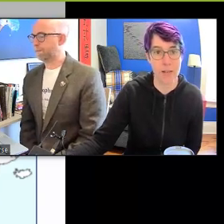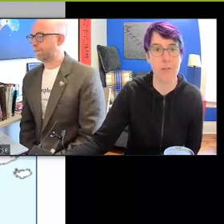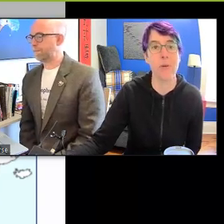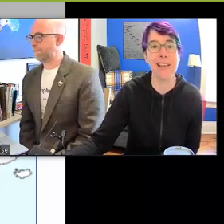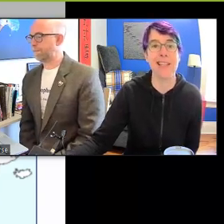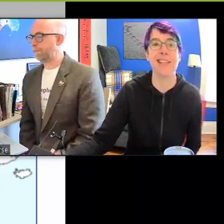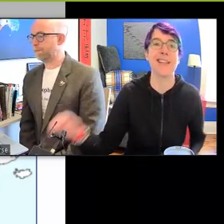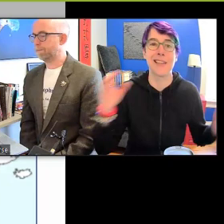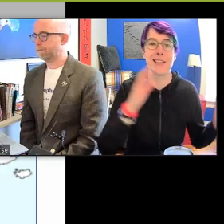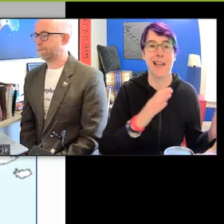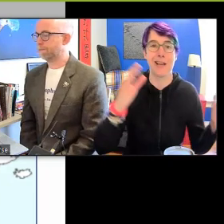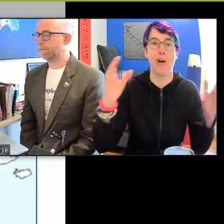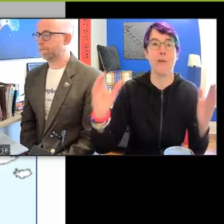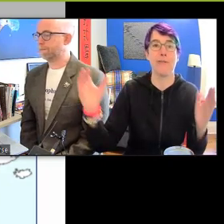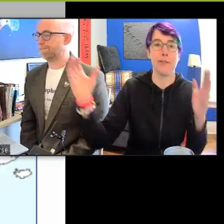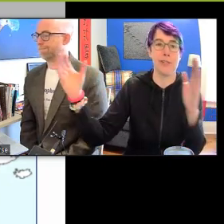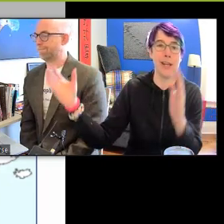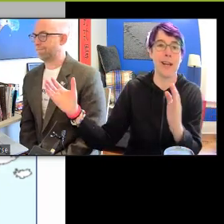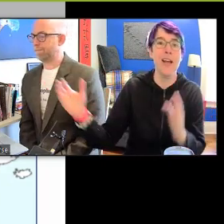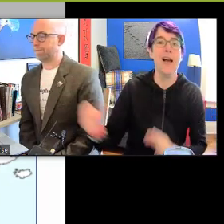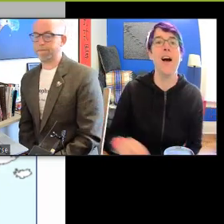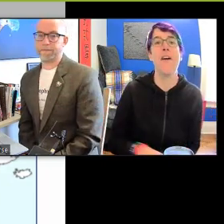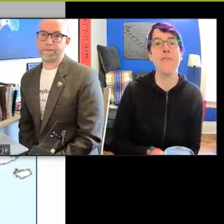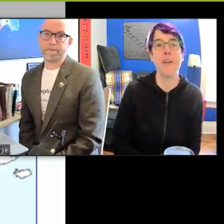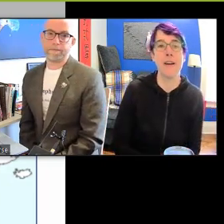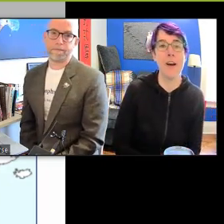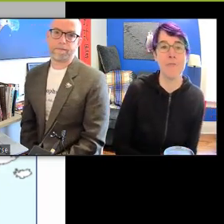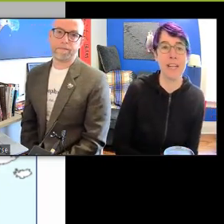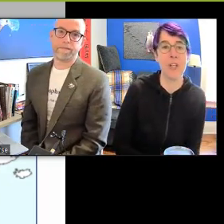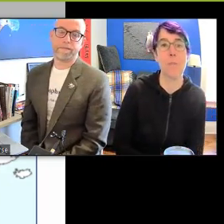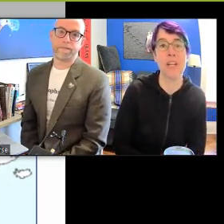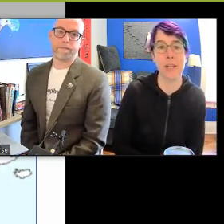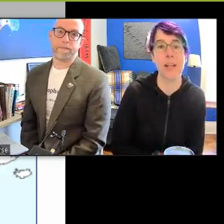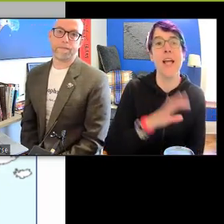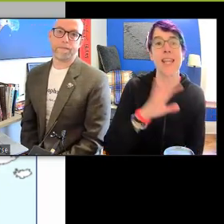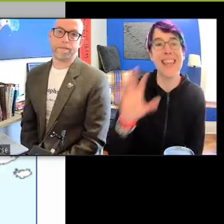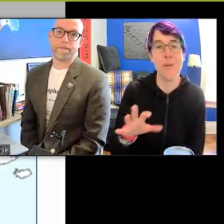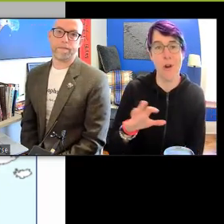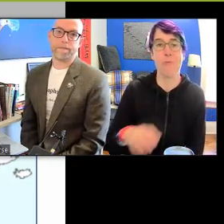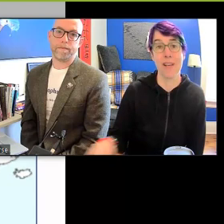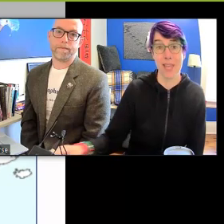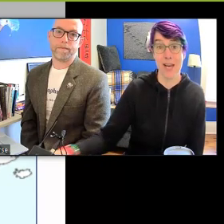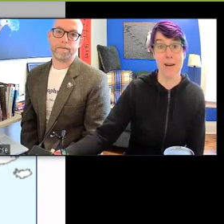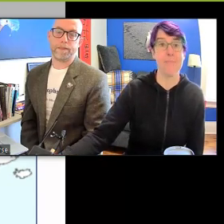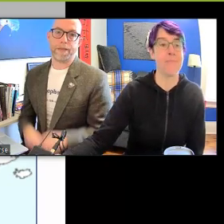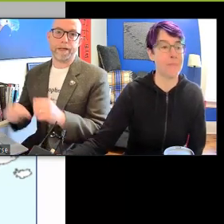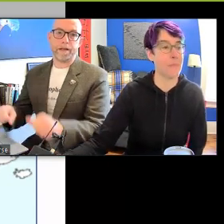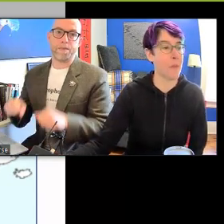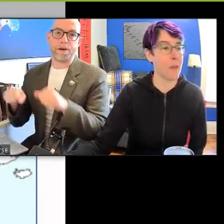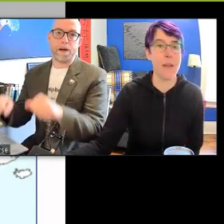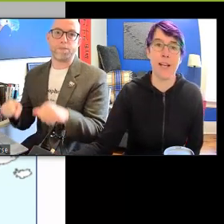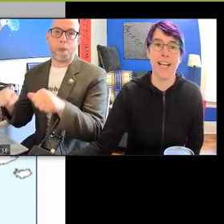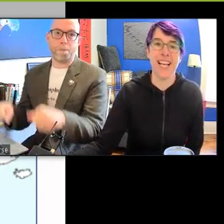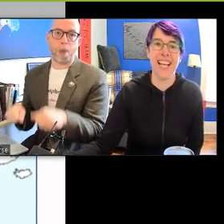that. So it isn't this like co-evolution of range expansion. They were already there. They didn't